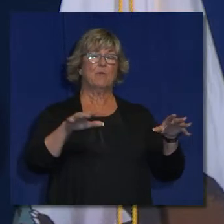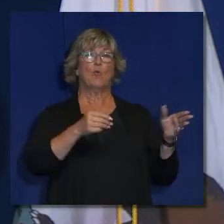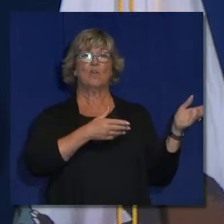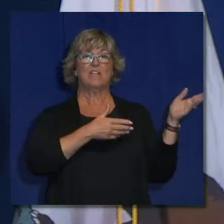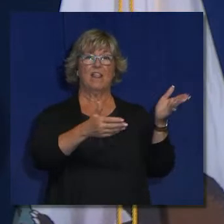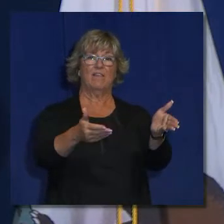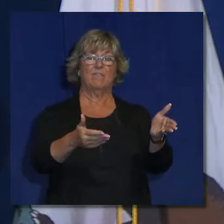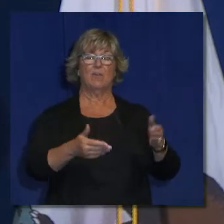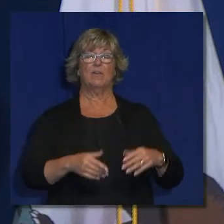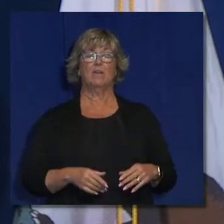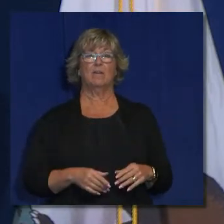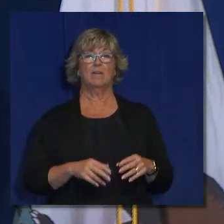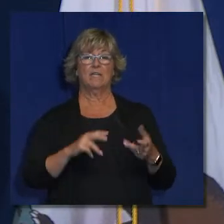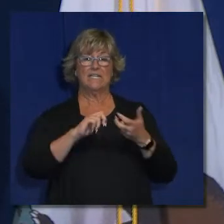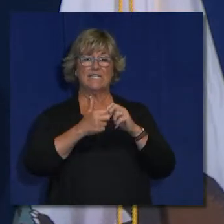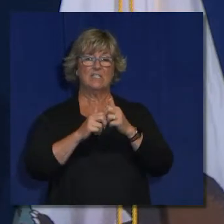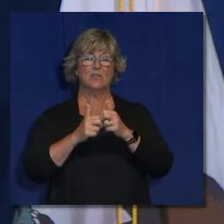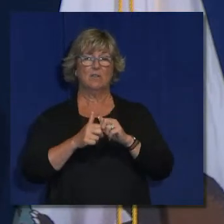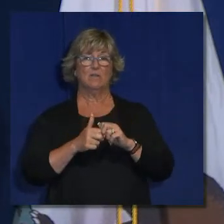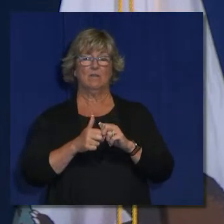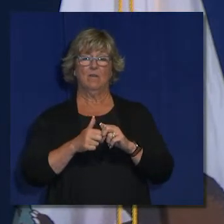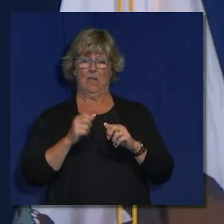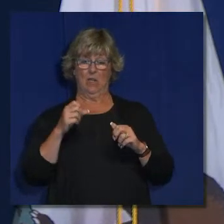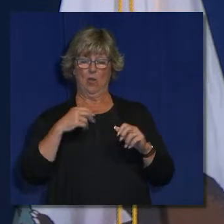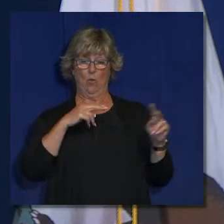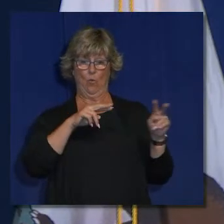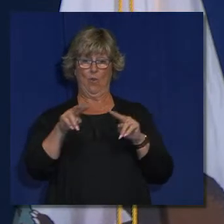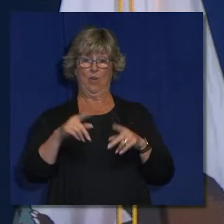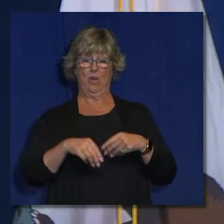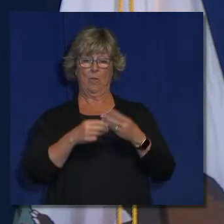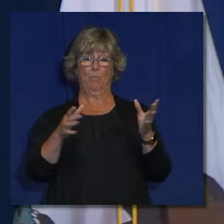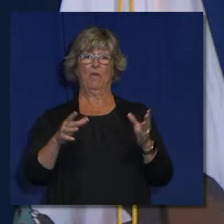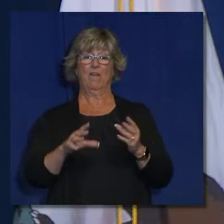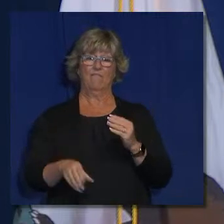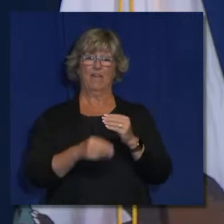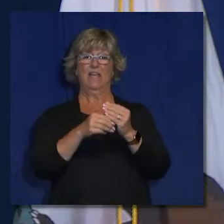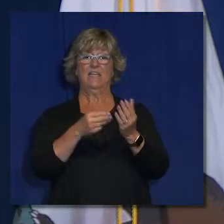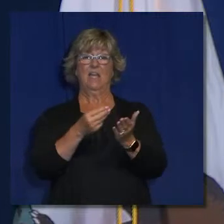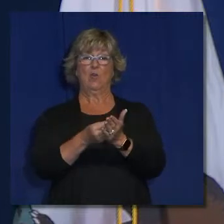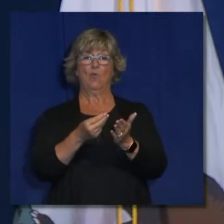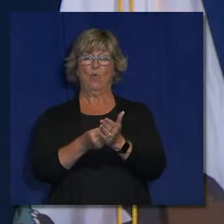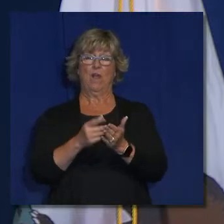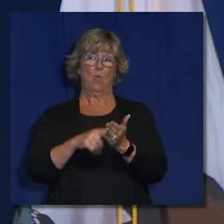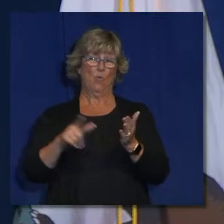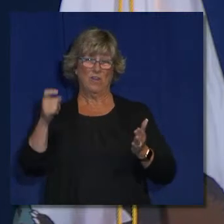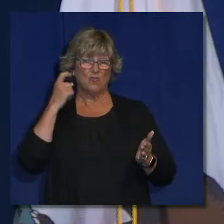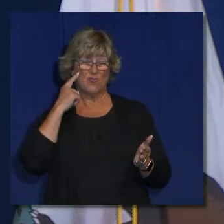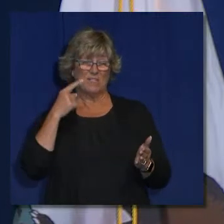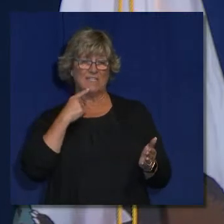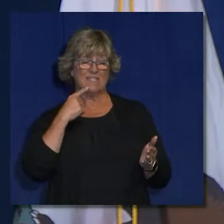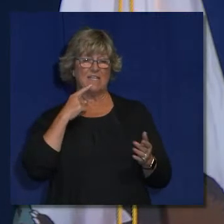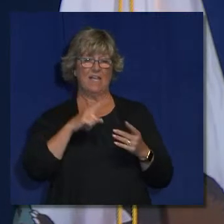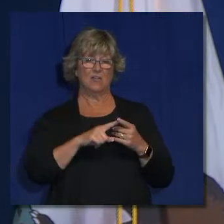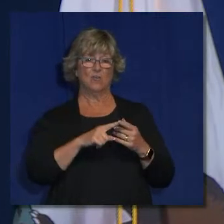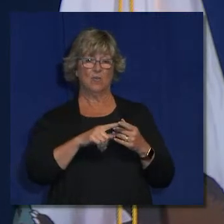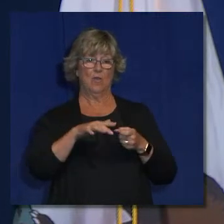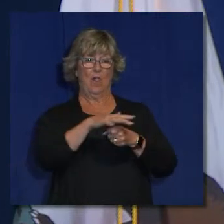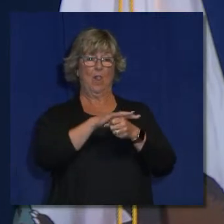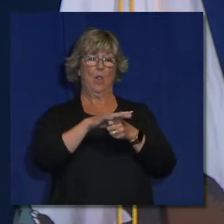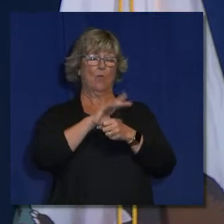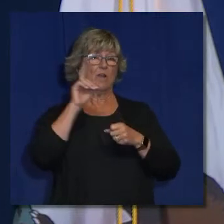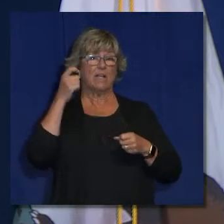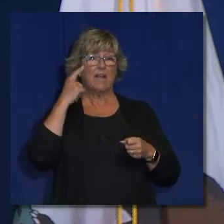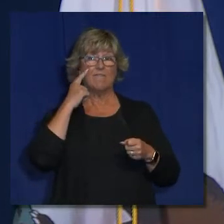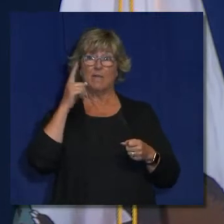delivery issues that have presented themselves. So we're looking to provide additional grants beyond what you've just laid out to local governments. You can see on